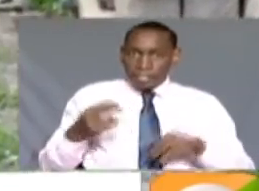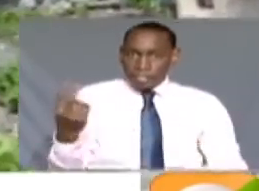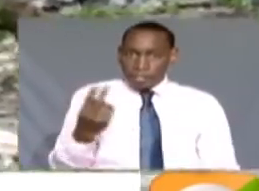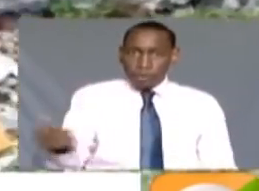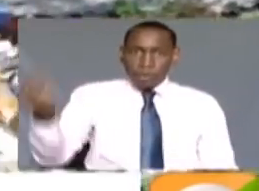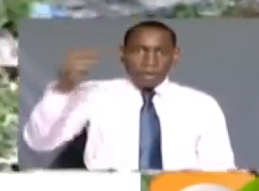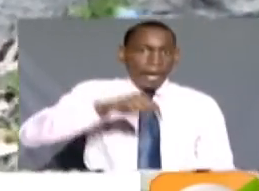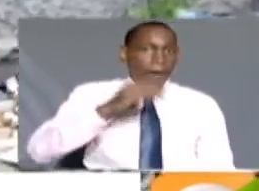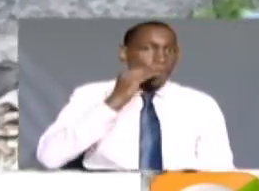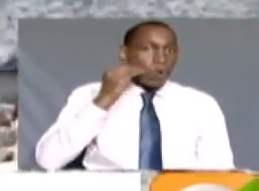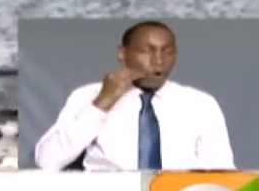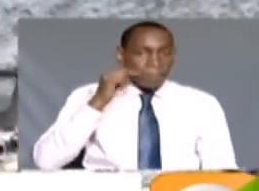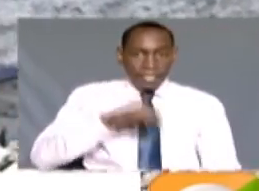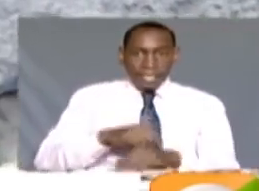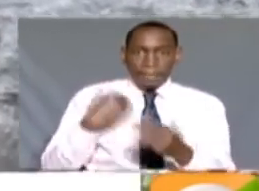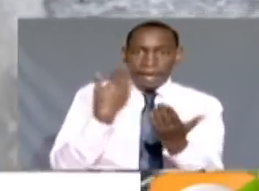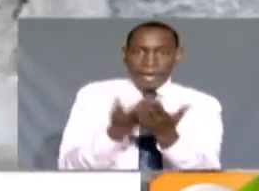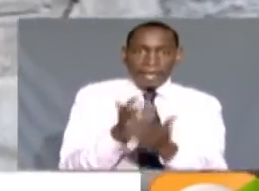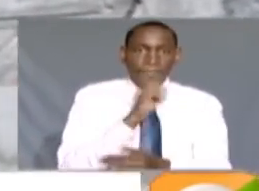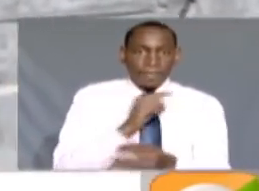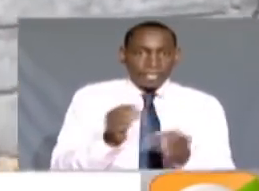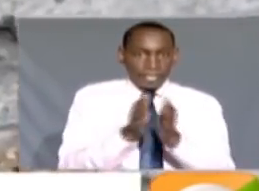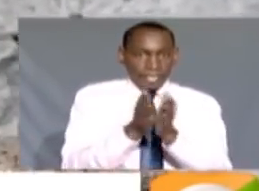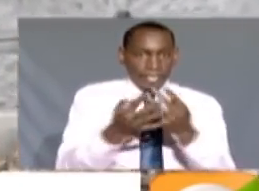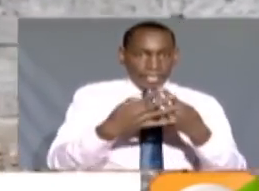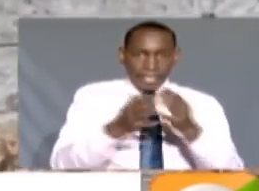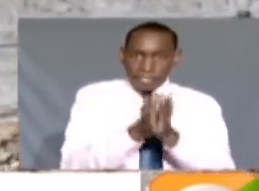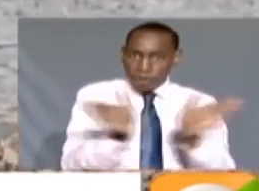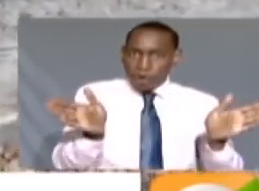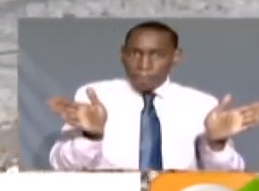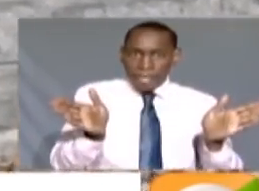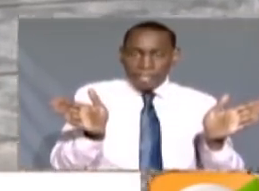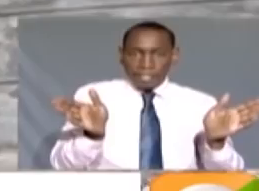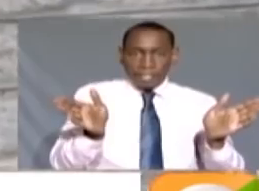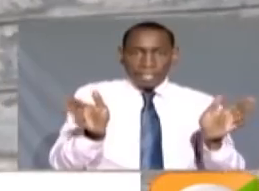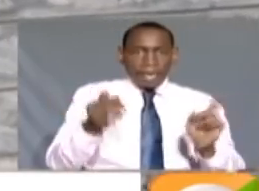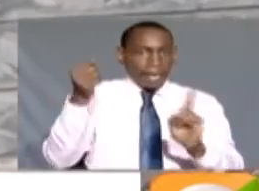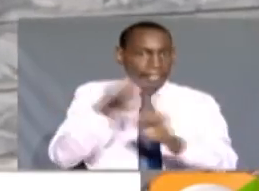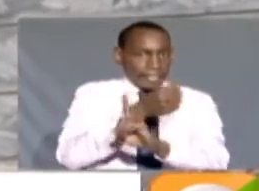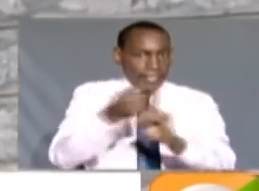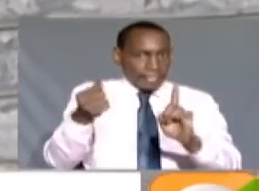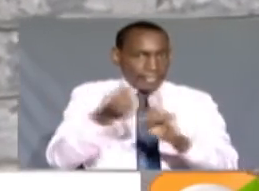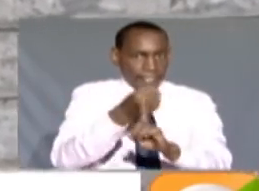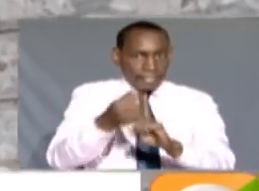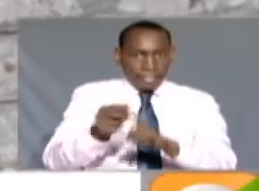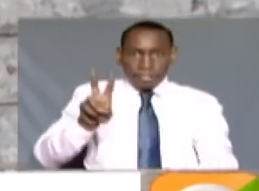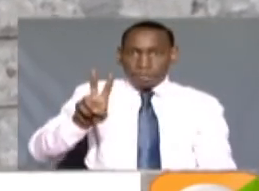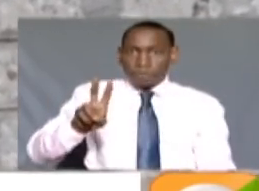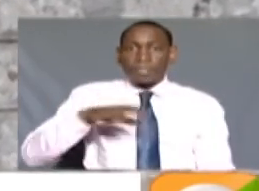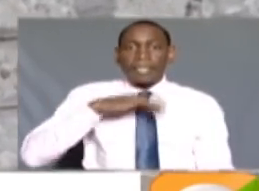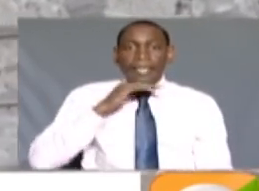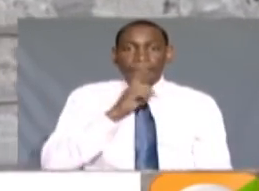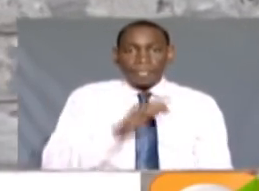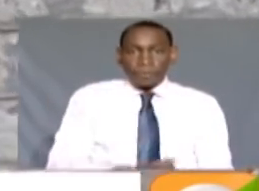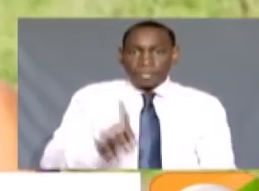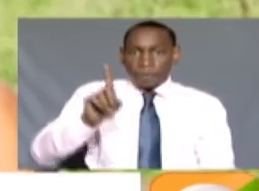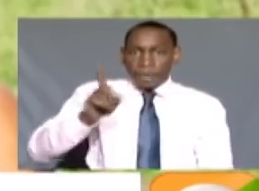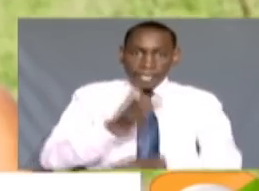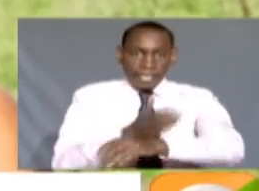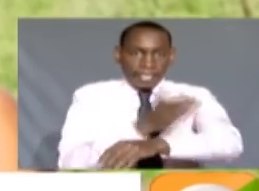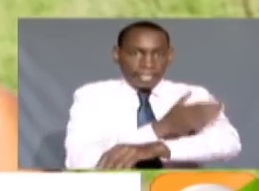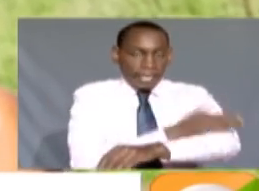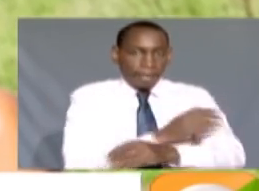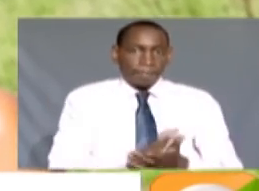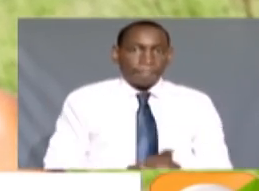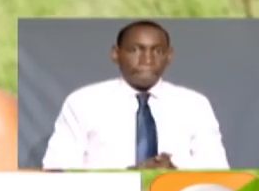victims to arrive home. And when they did so, the moment the gate was opened, they launched their offensive that left 2 dead and 1